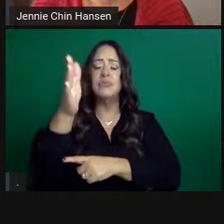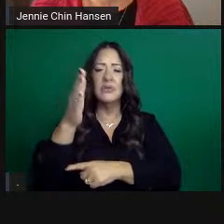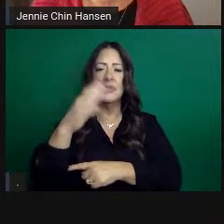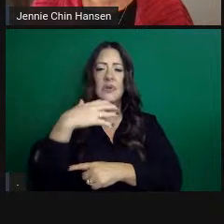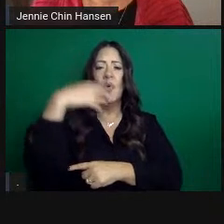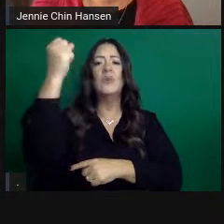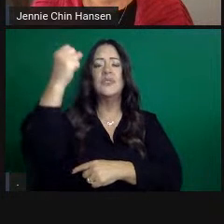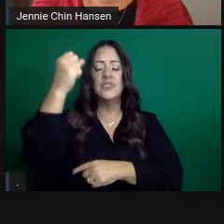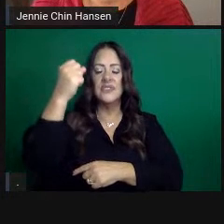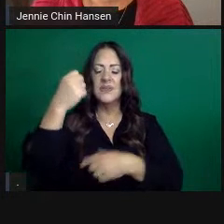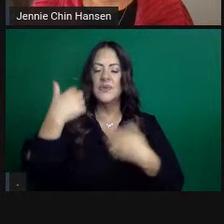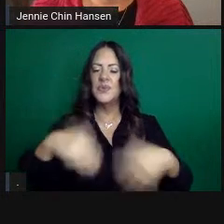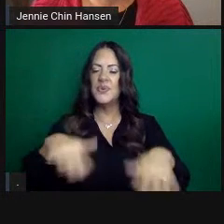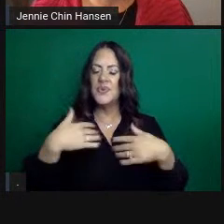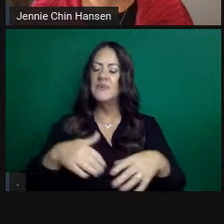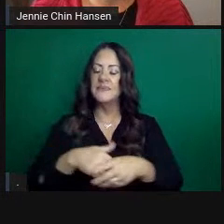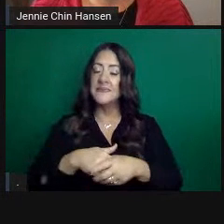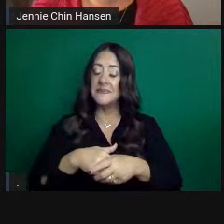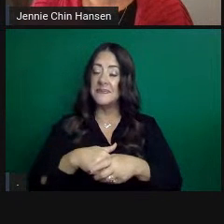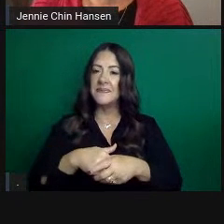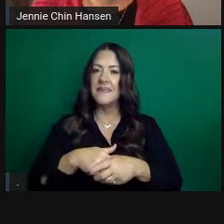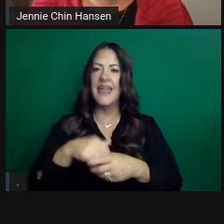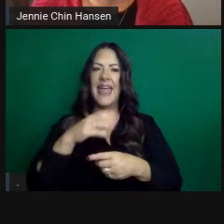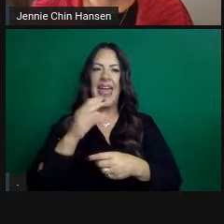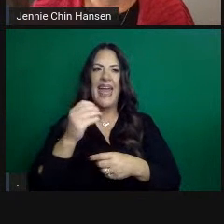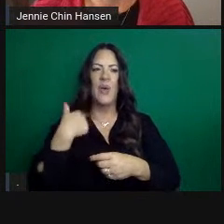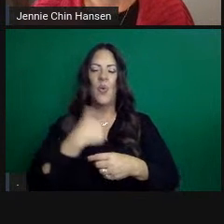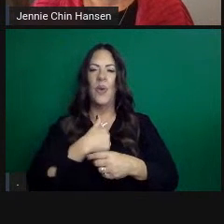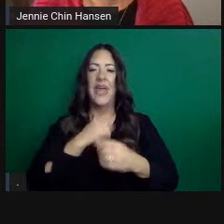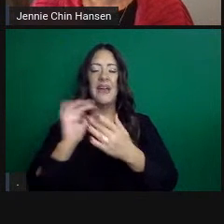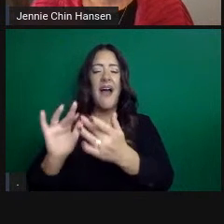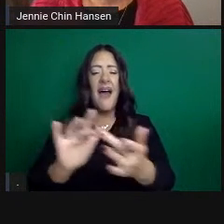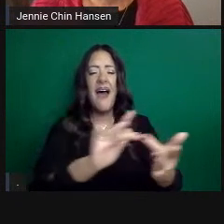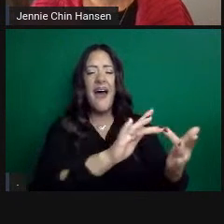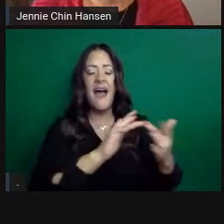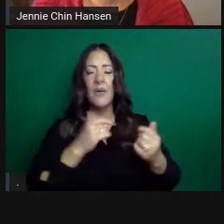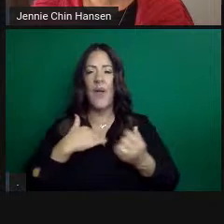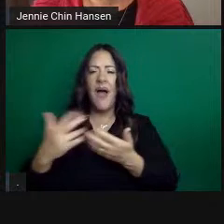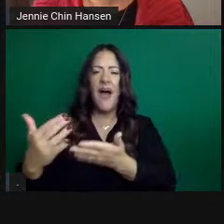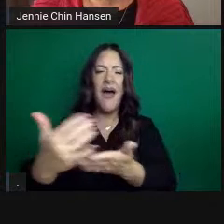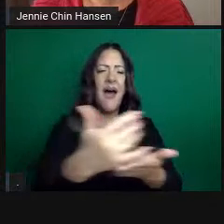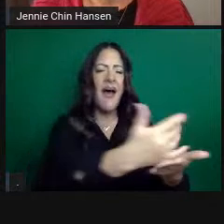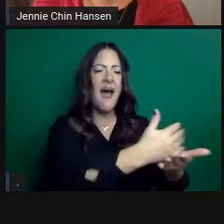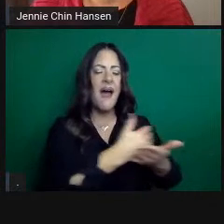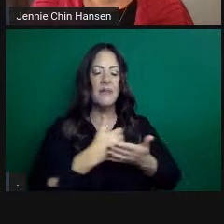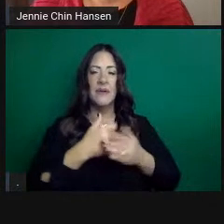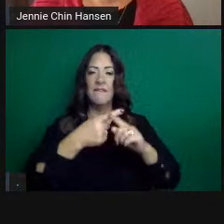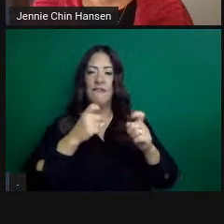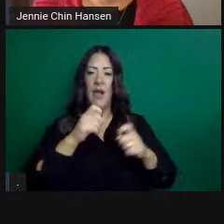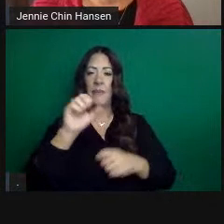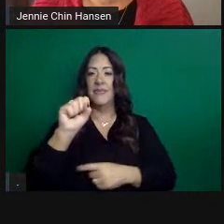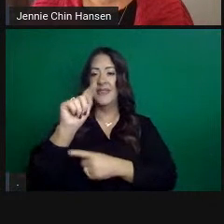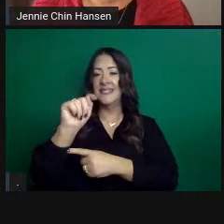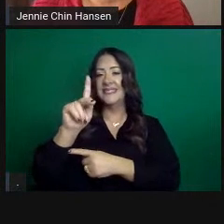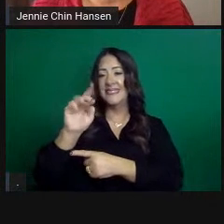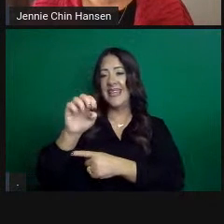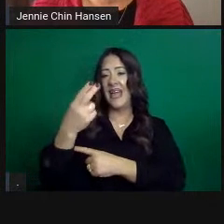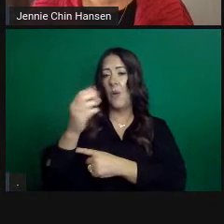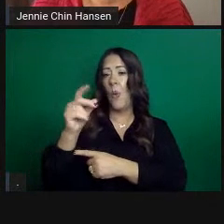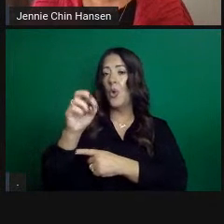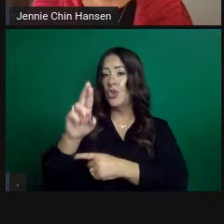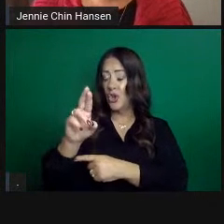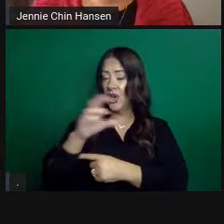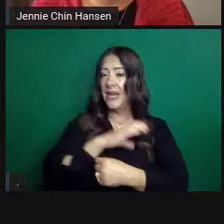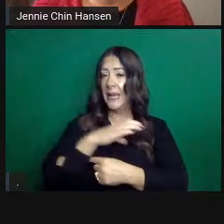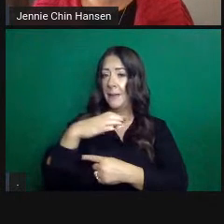we've gotten, the recommendations that came out of the stakeholder committee, amounting to over